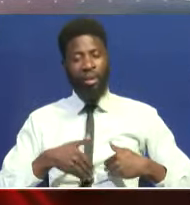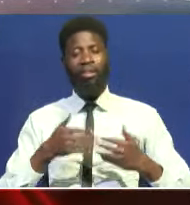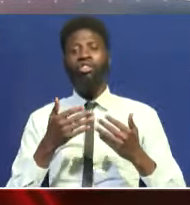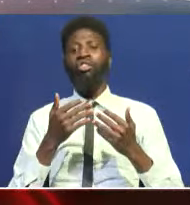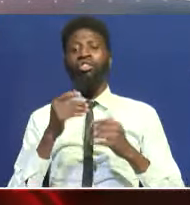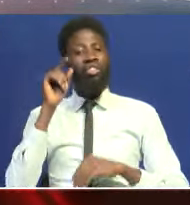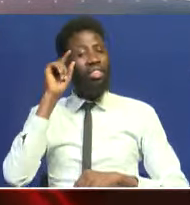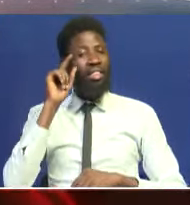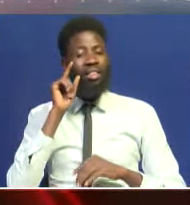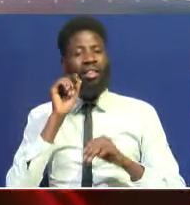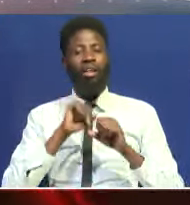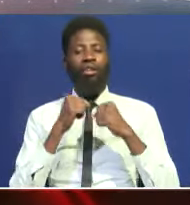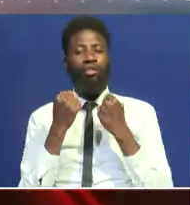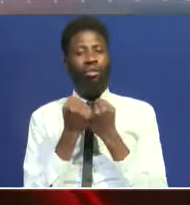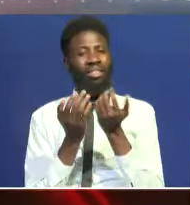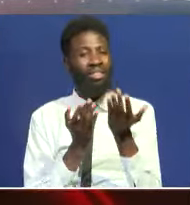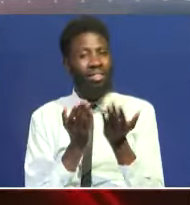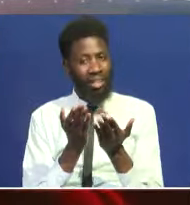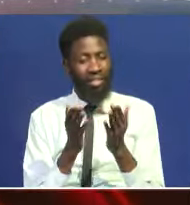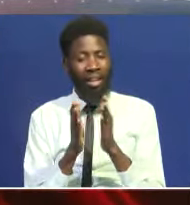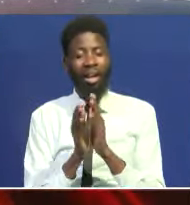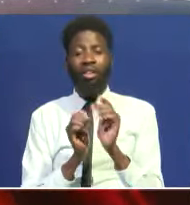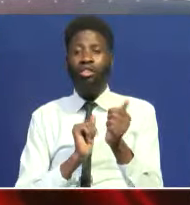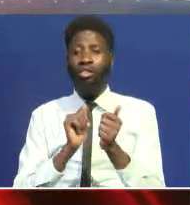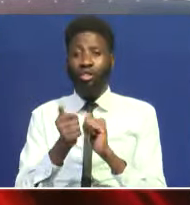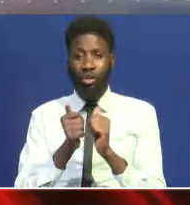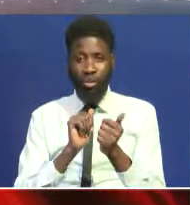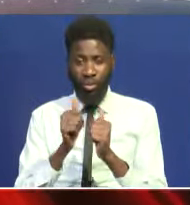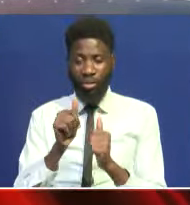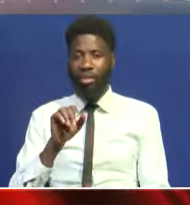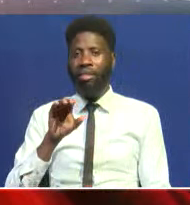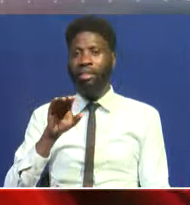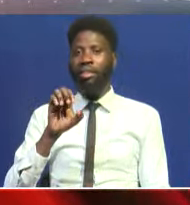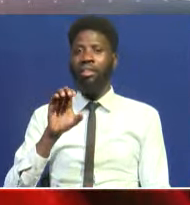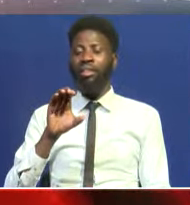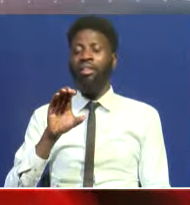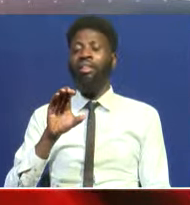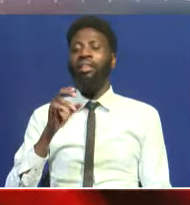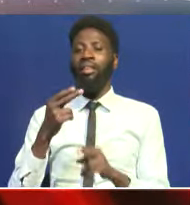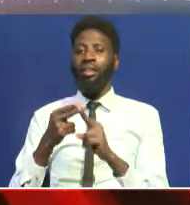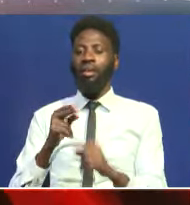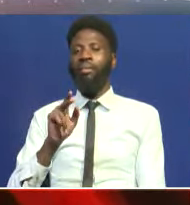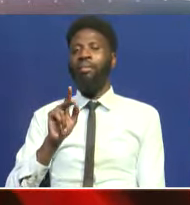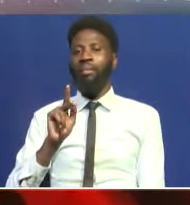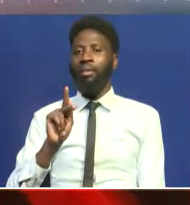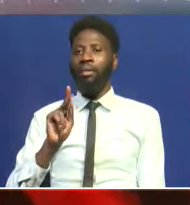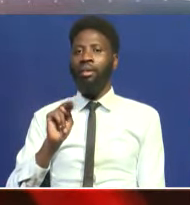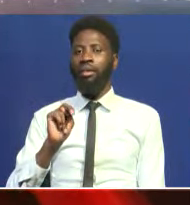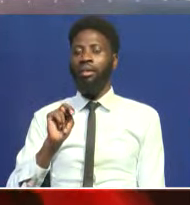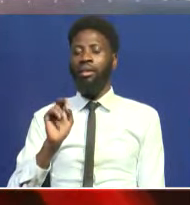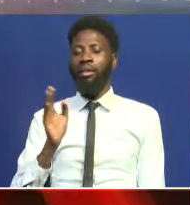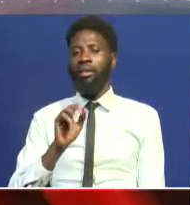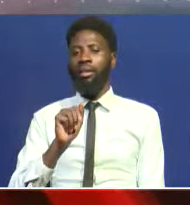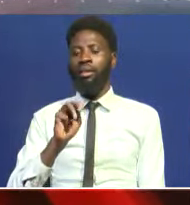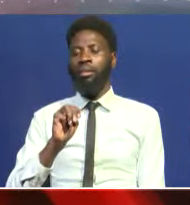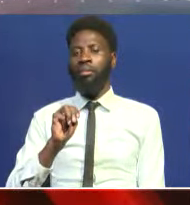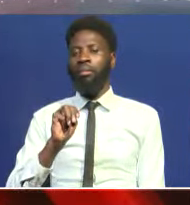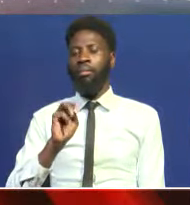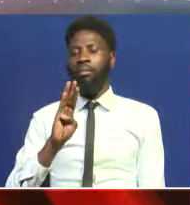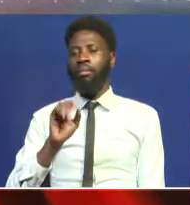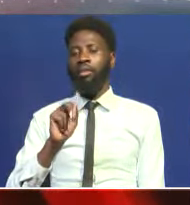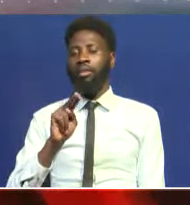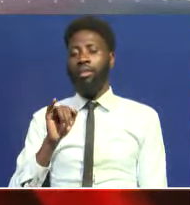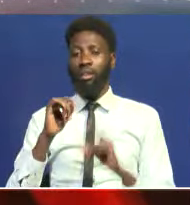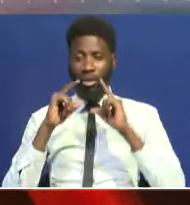sports, County Executive Committee member Ken Ambani said that the county government was working round the clock to sensitize the